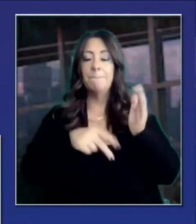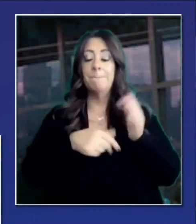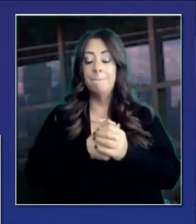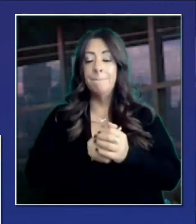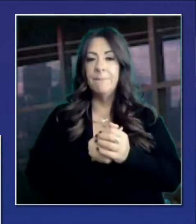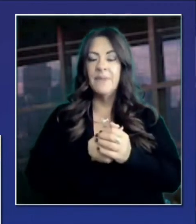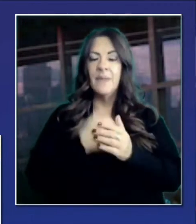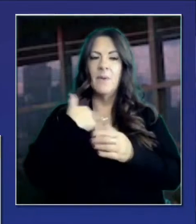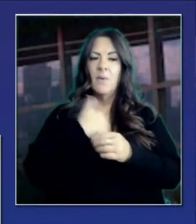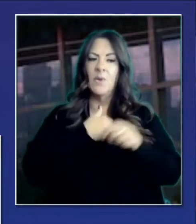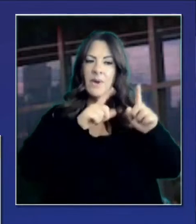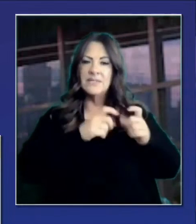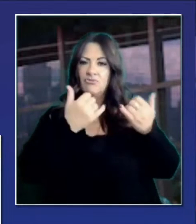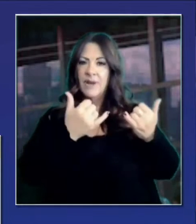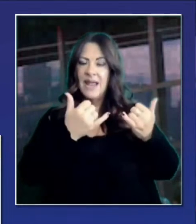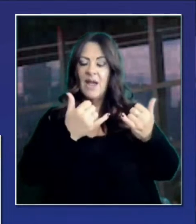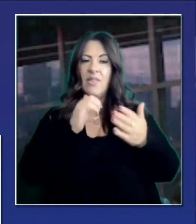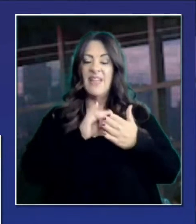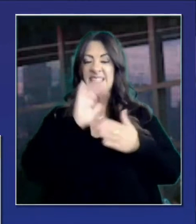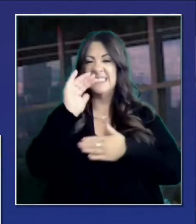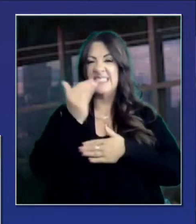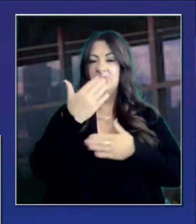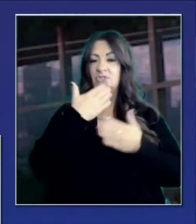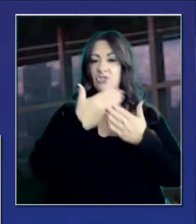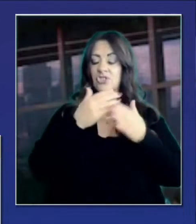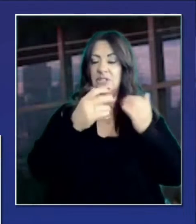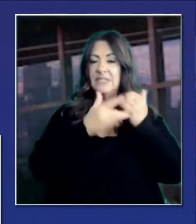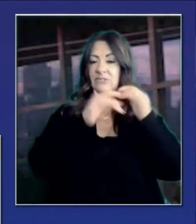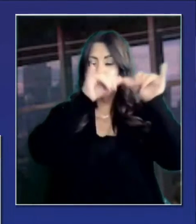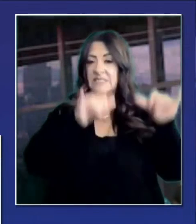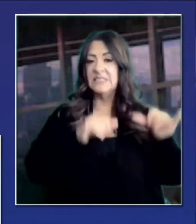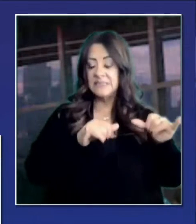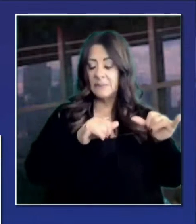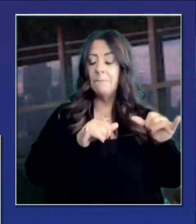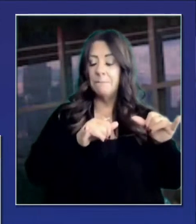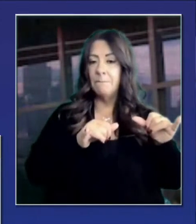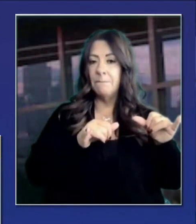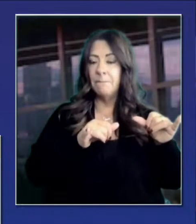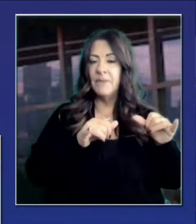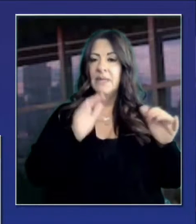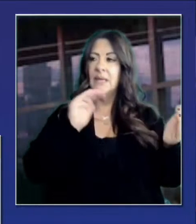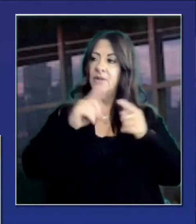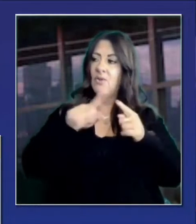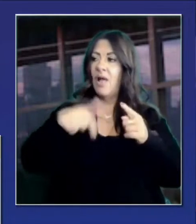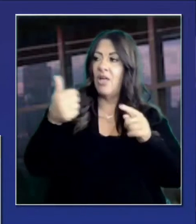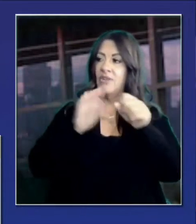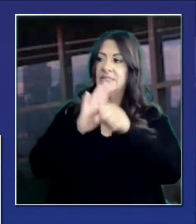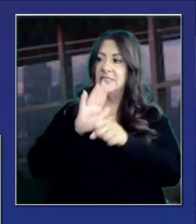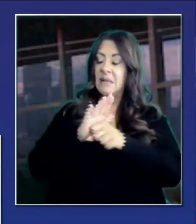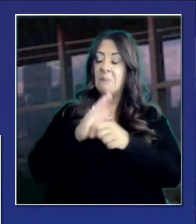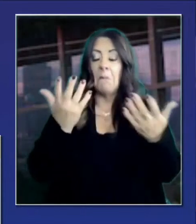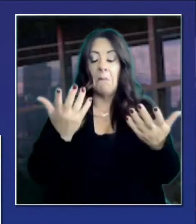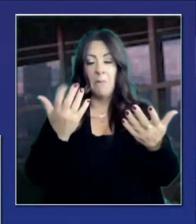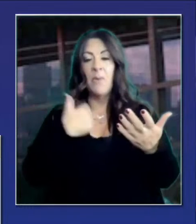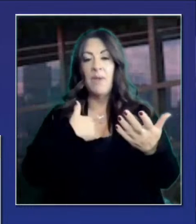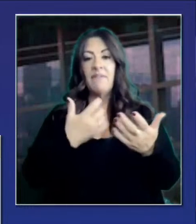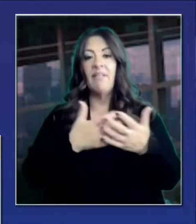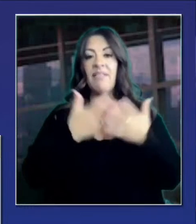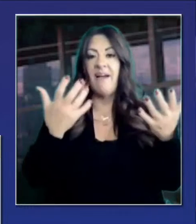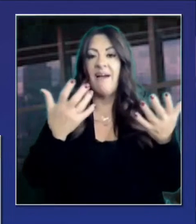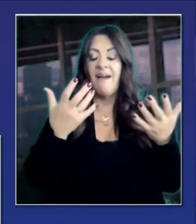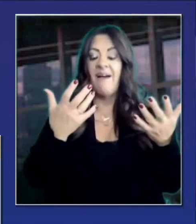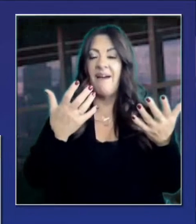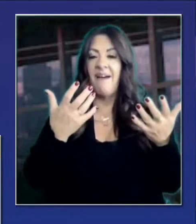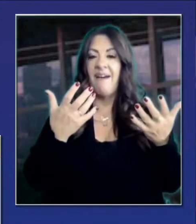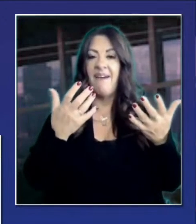this up. As I said, it's the most robust end-to-end system of its type that any state's put up, so it's got a lot more